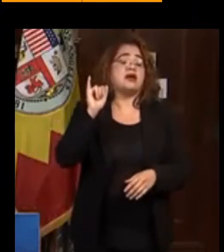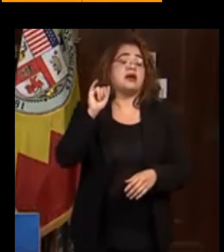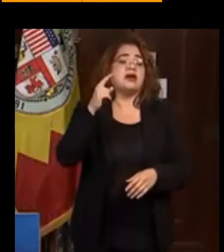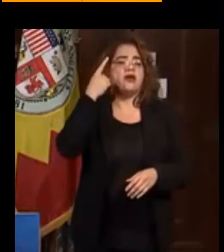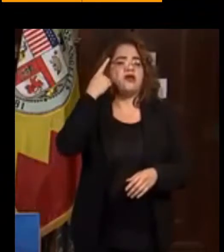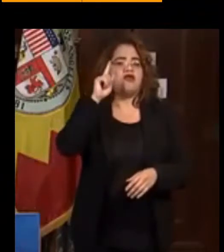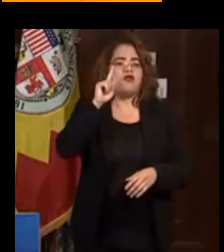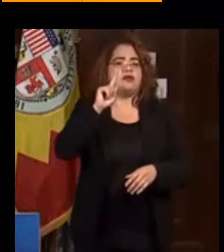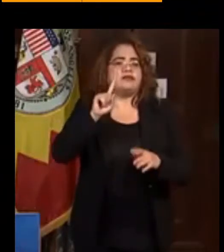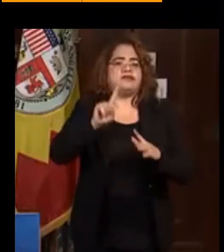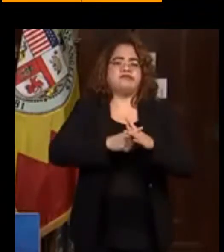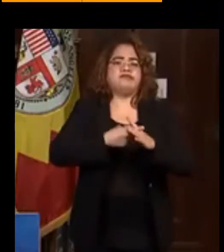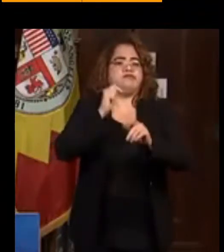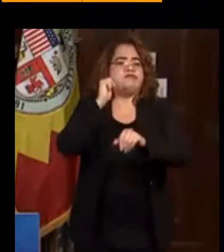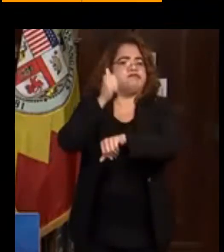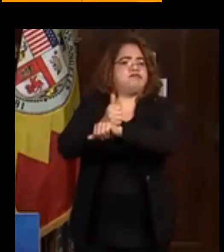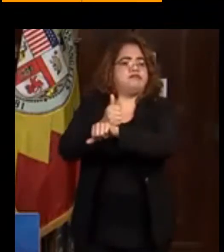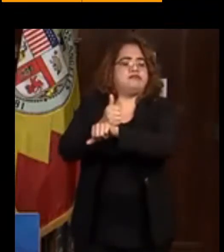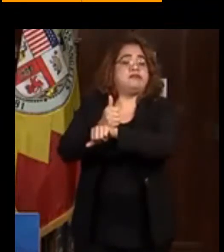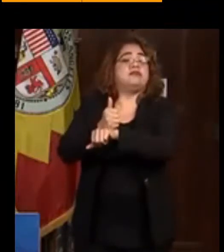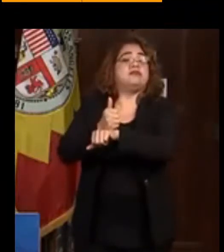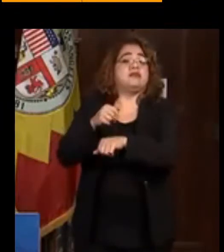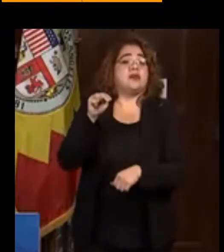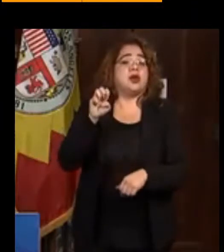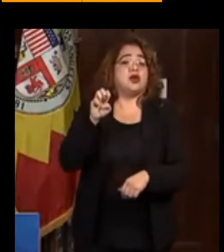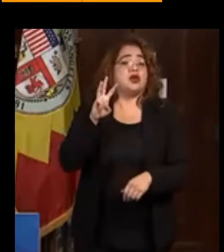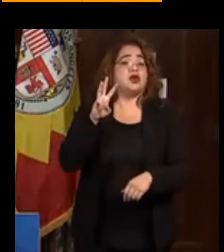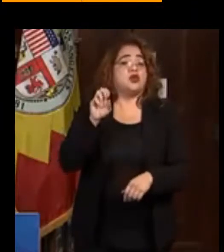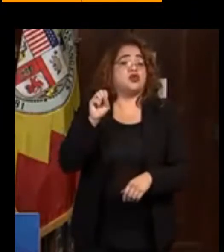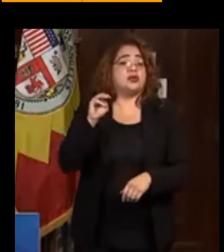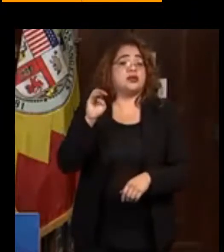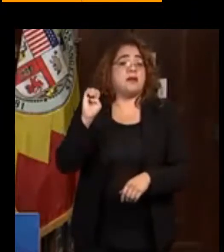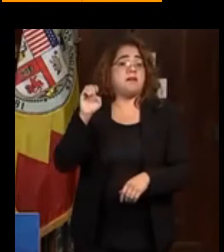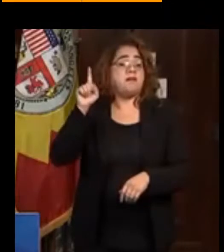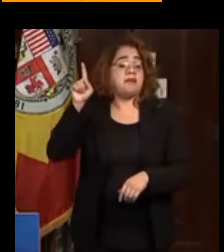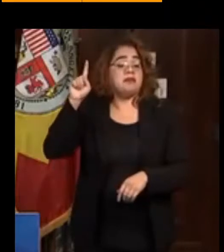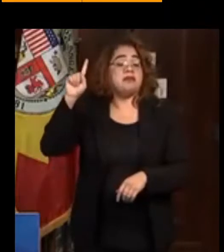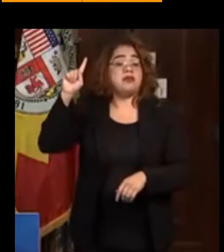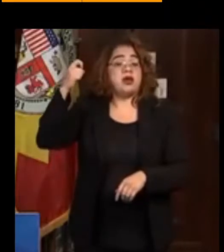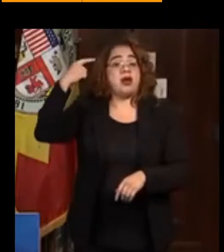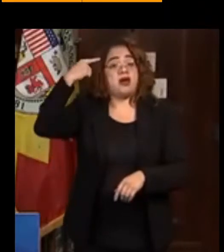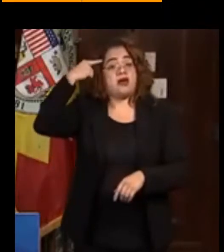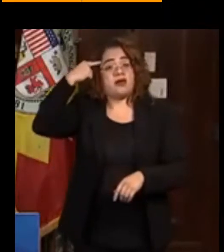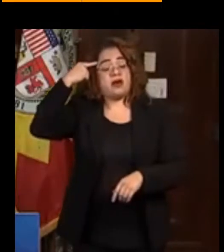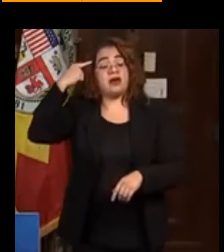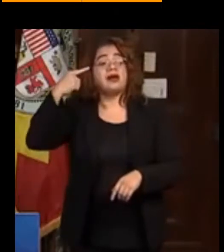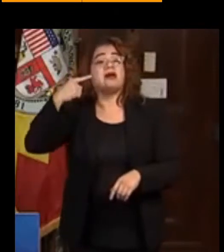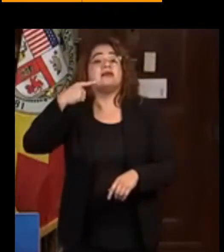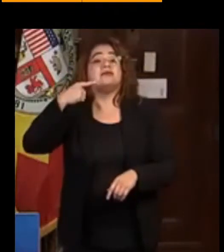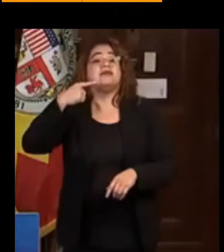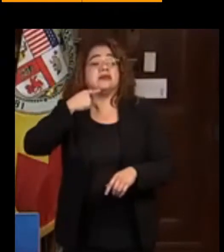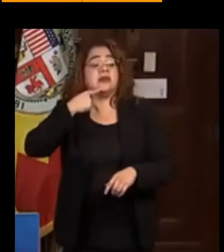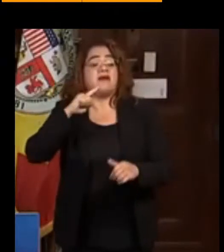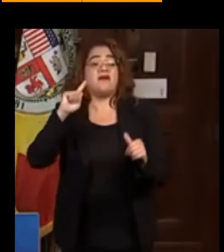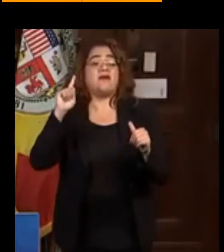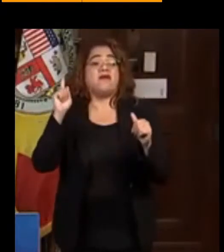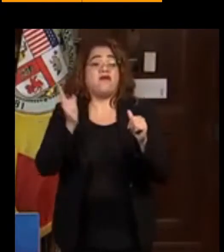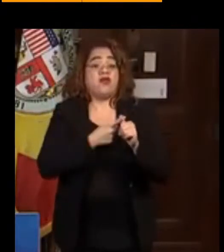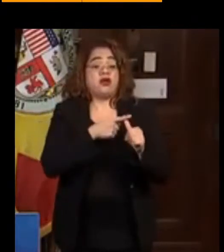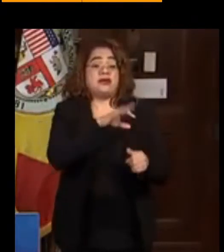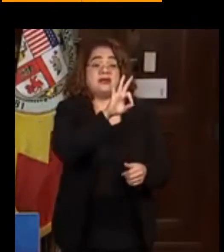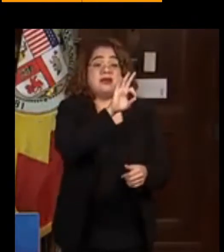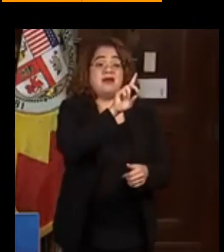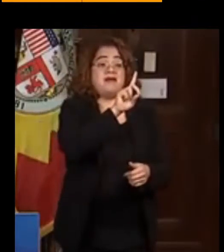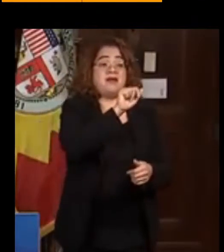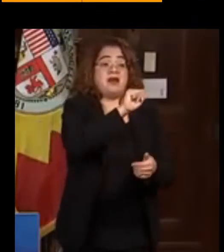understanding that Governor Newsom is going to have a separate review of anything the FDA approves. And how do you